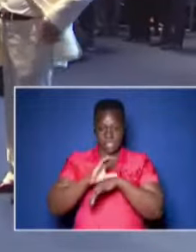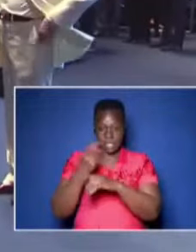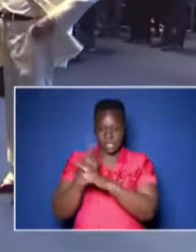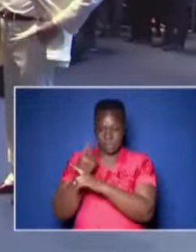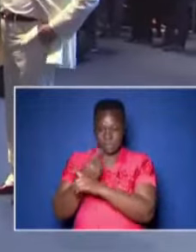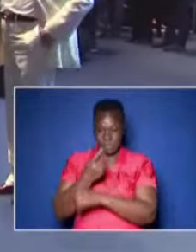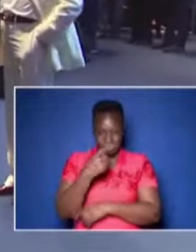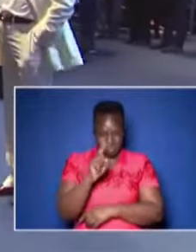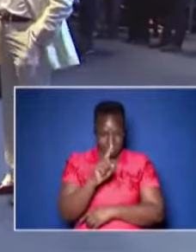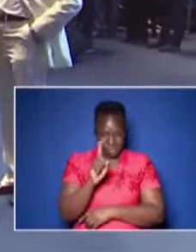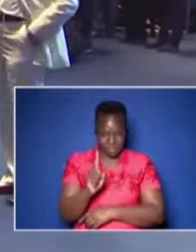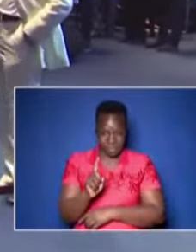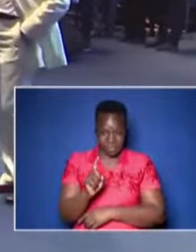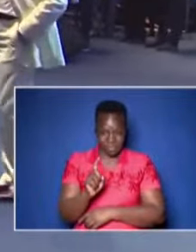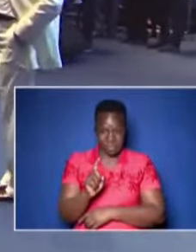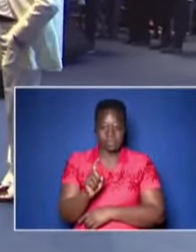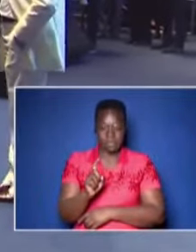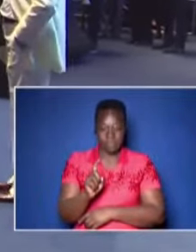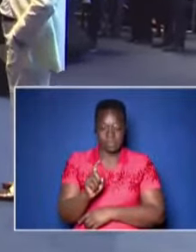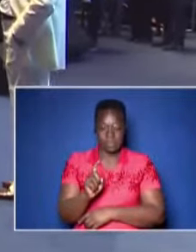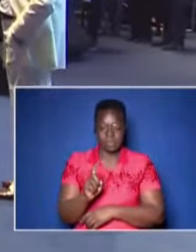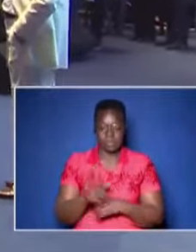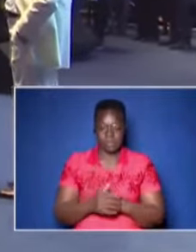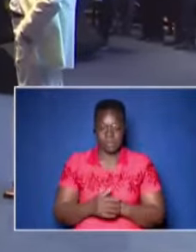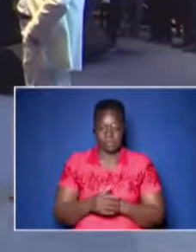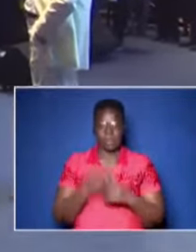churches if you're a pastor